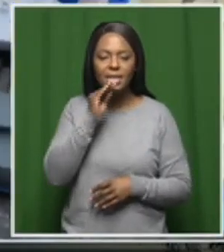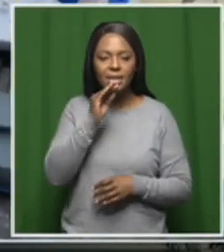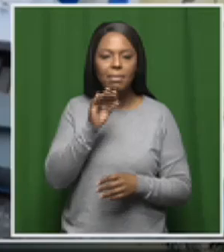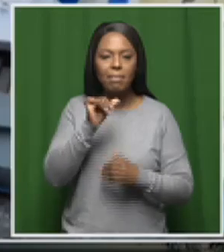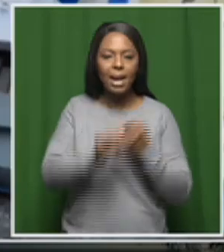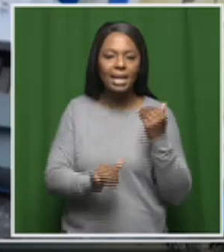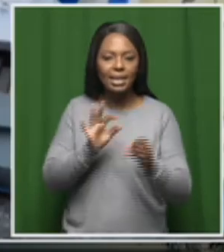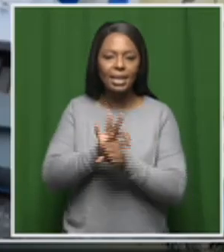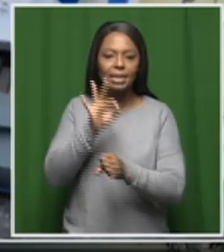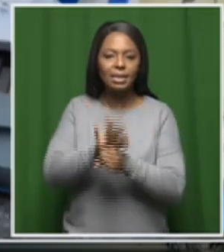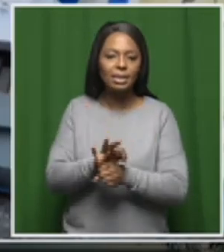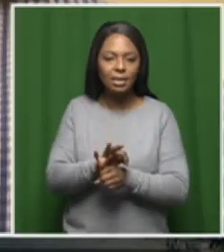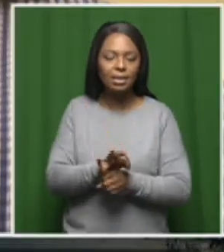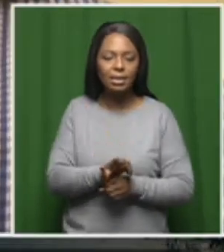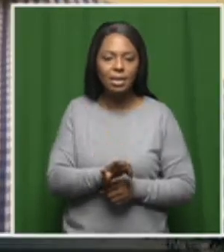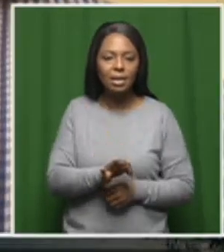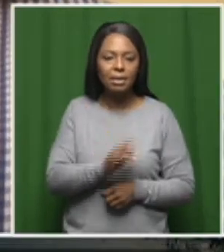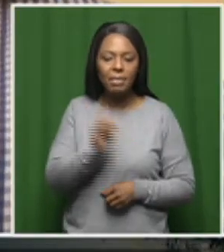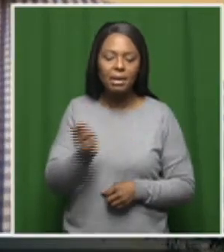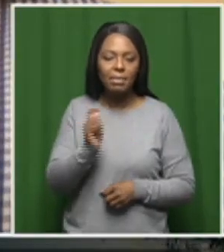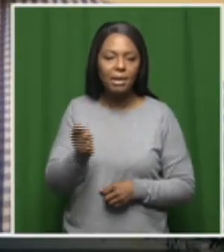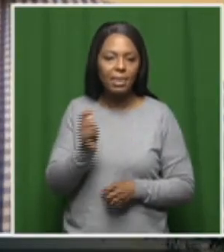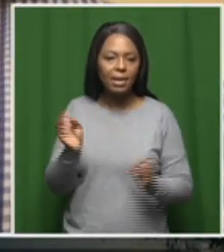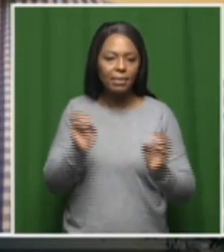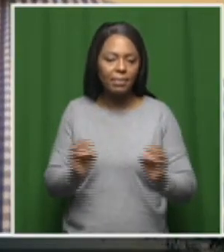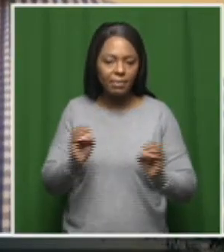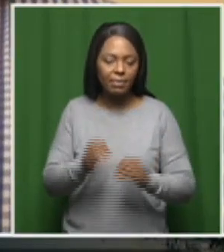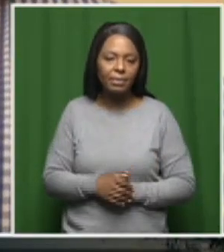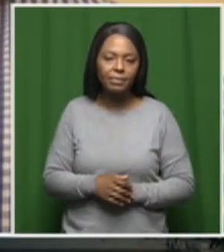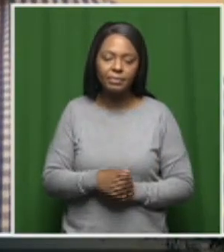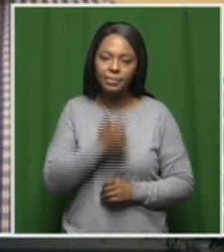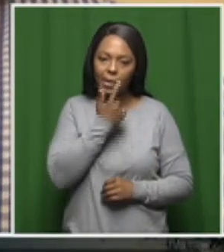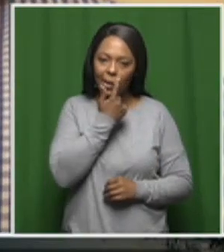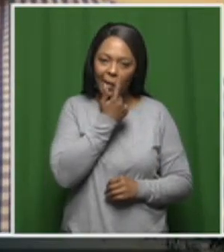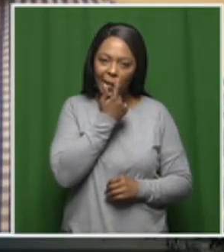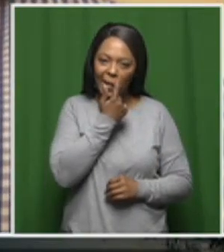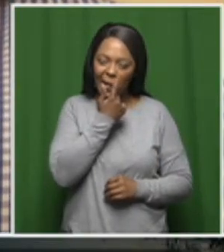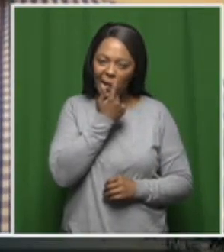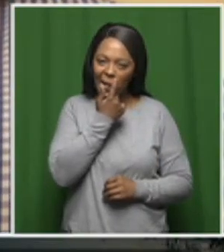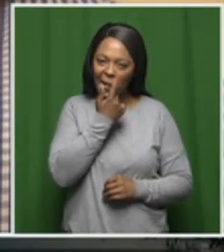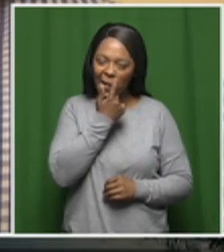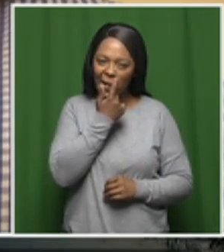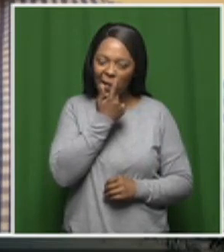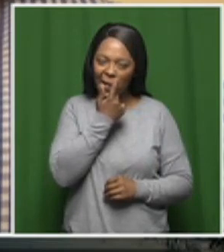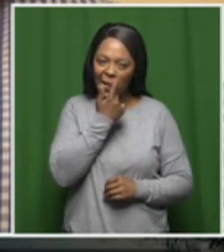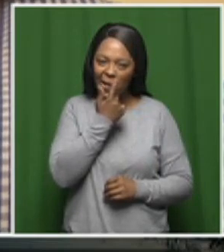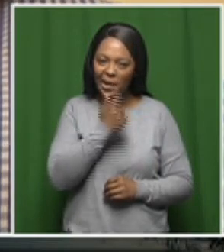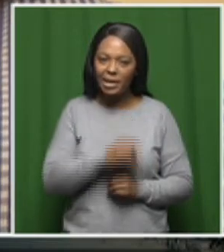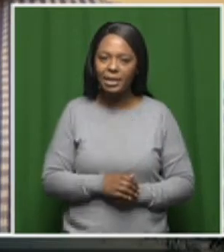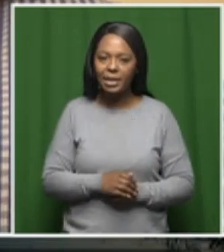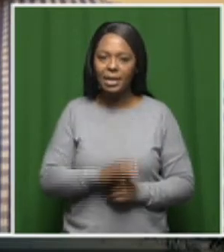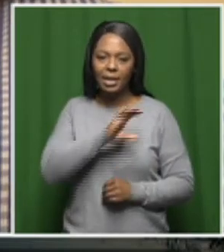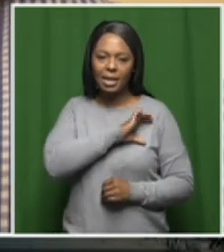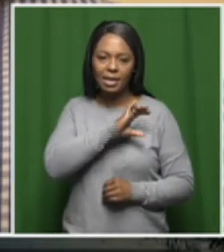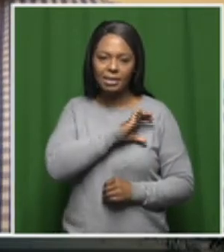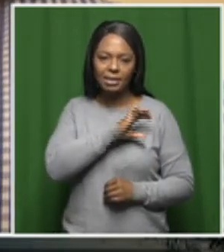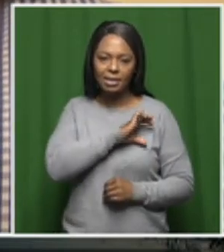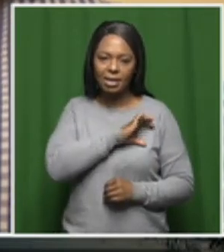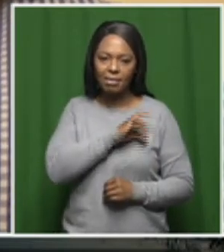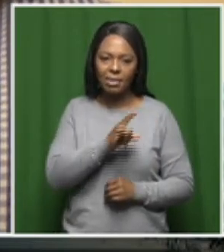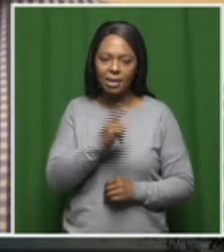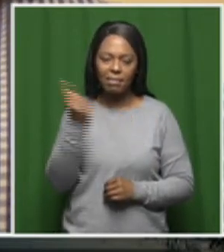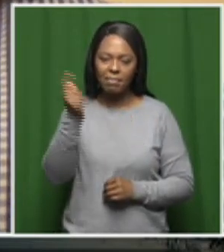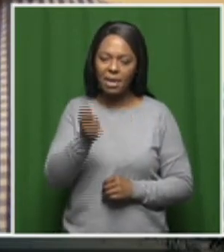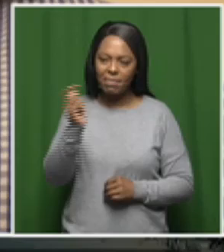months. And are they still these customers you talk about, do they still have electricity supply, even though they haven't paid in the